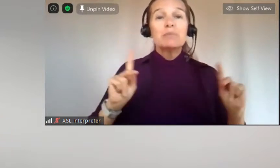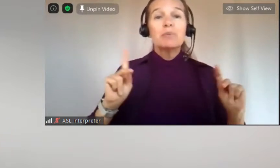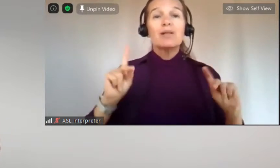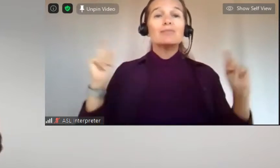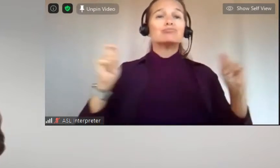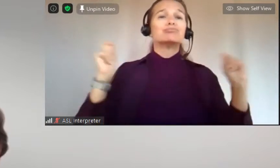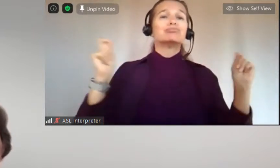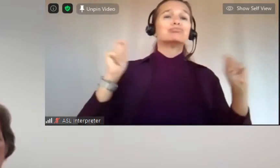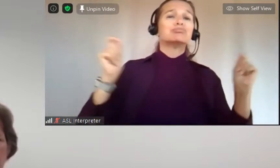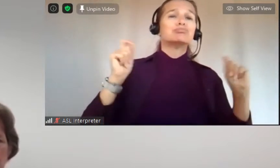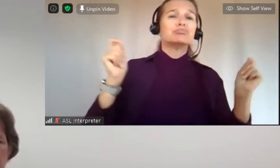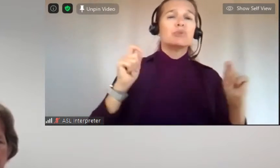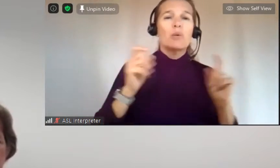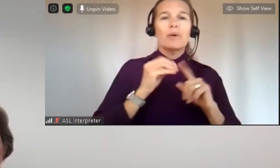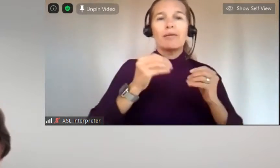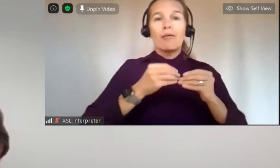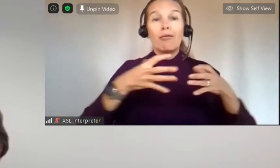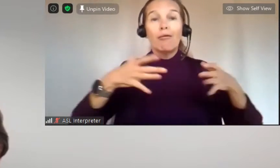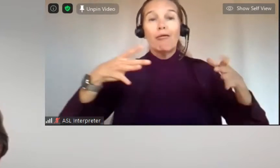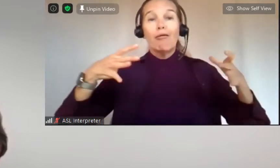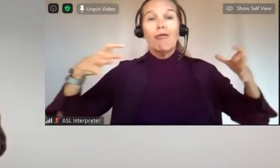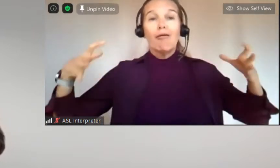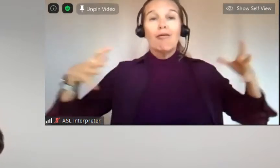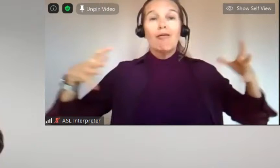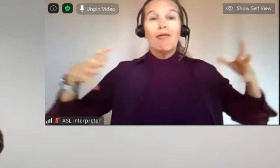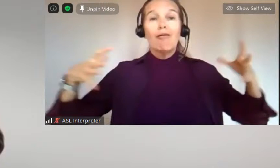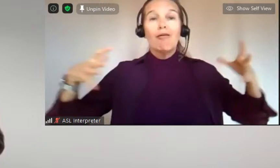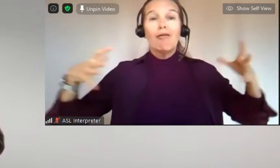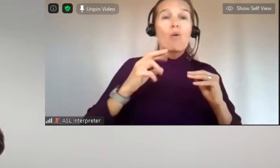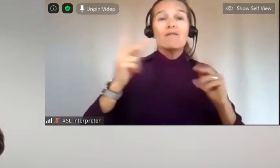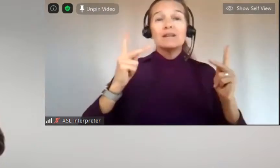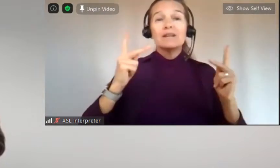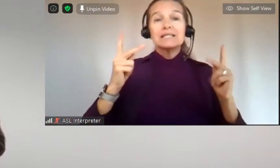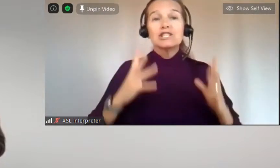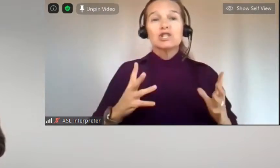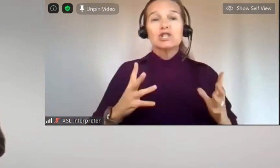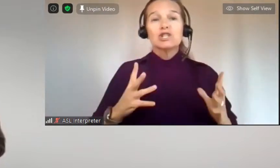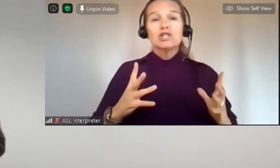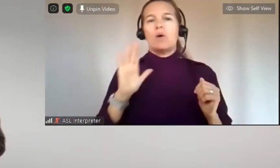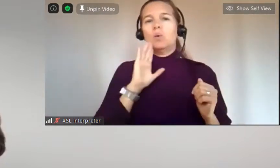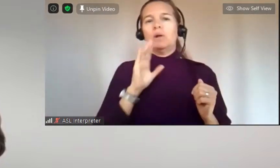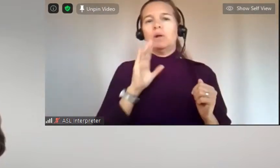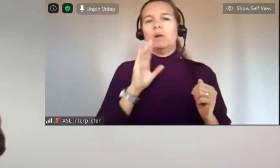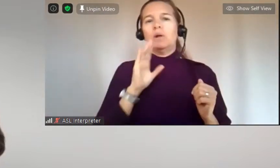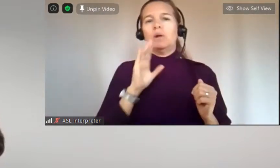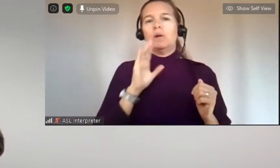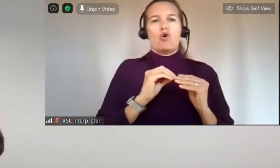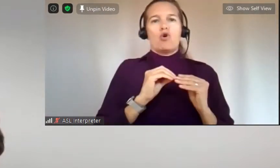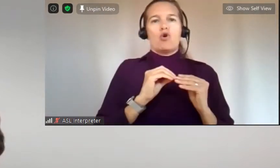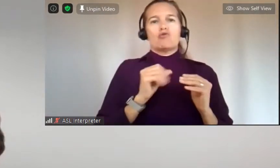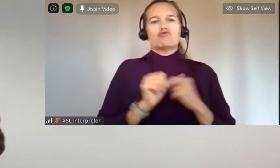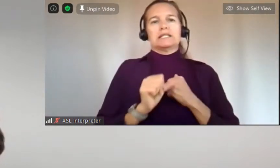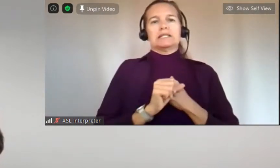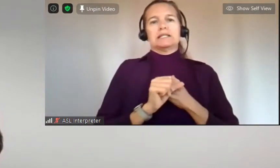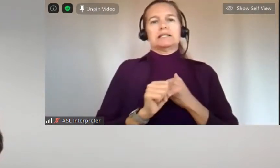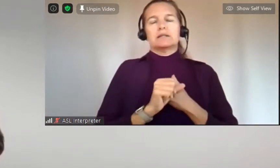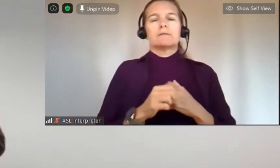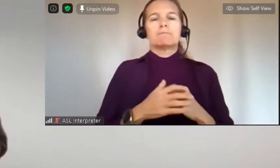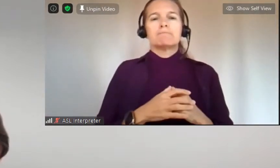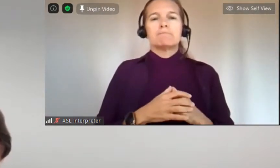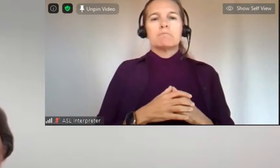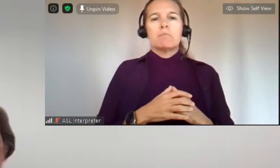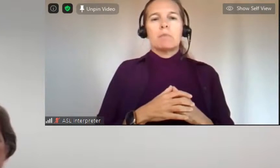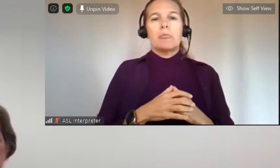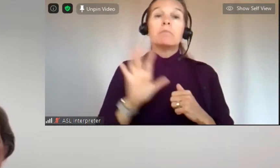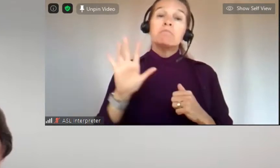extended family, with visitors, each of those things will be more and more risk. Being outside reduces the